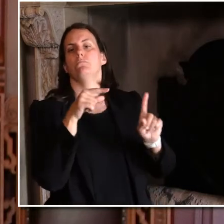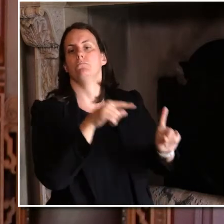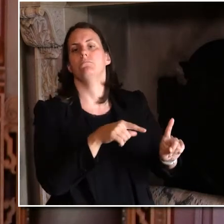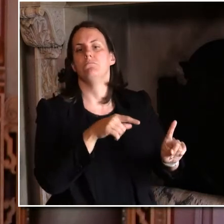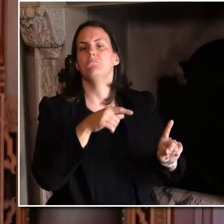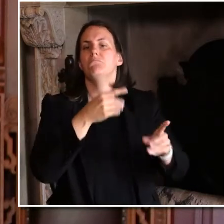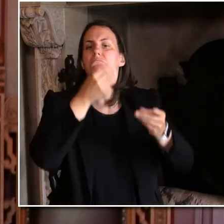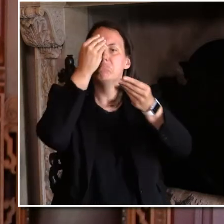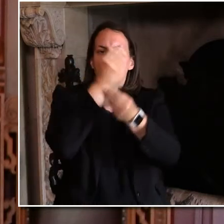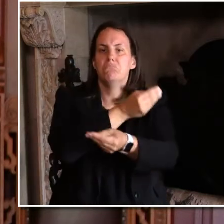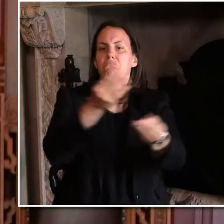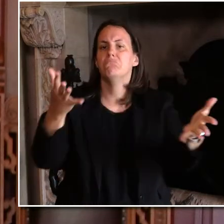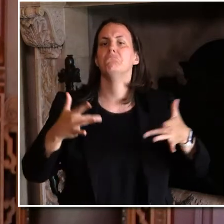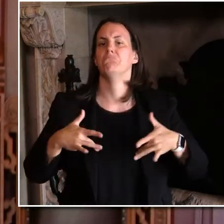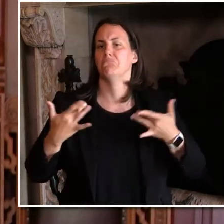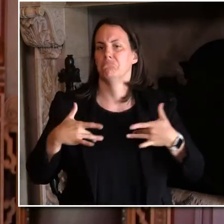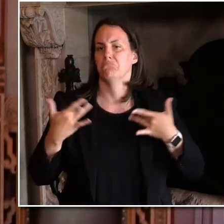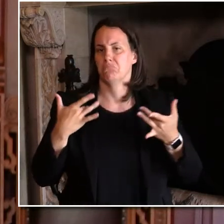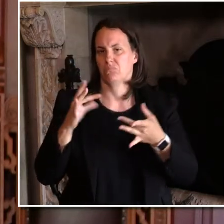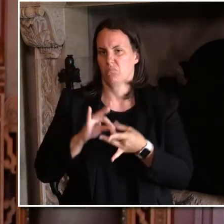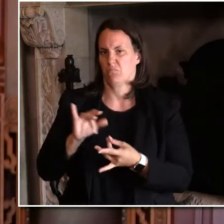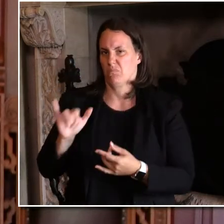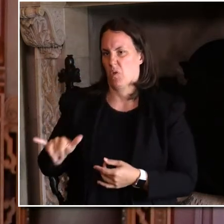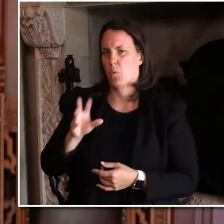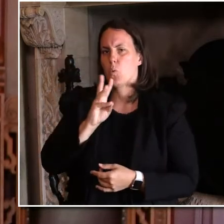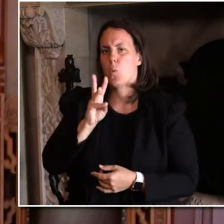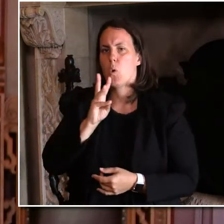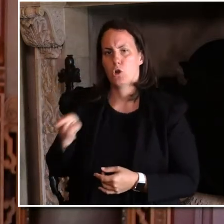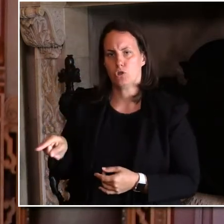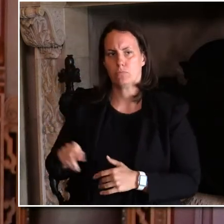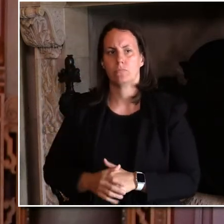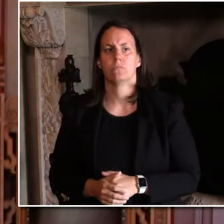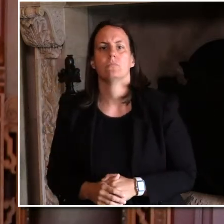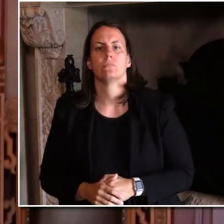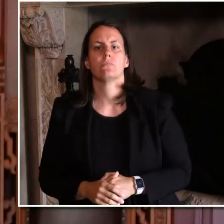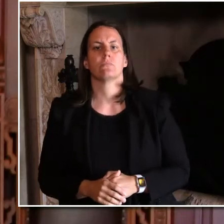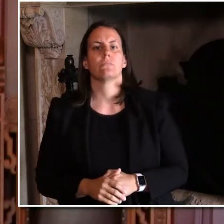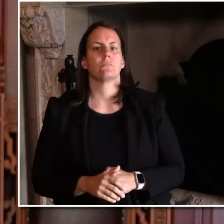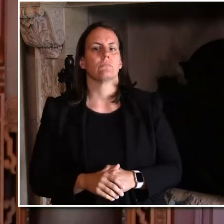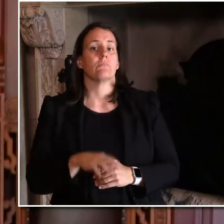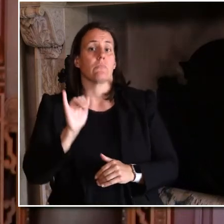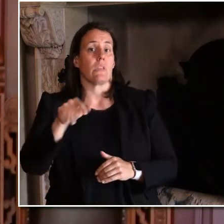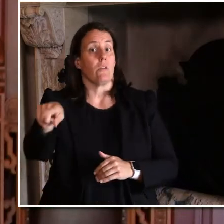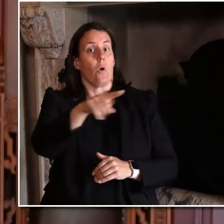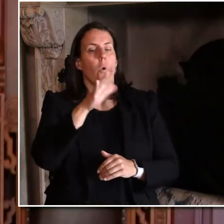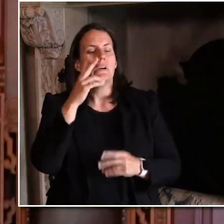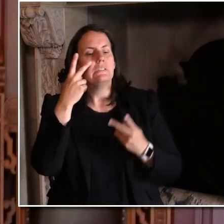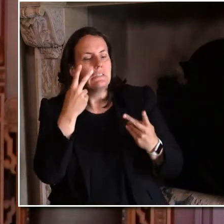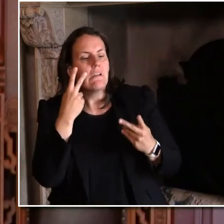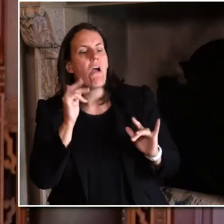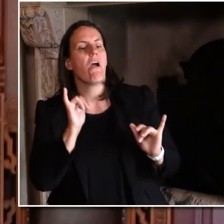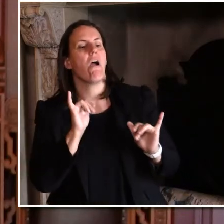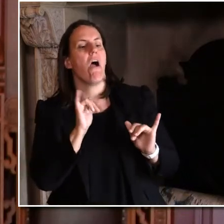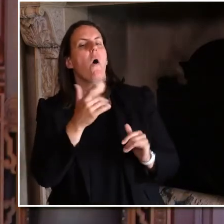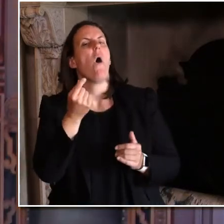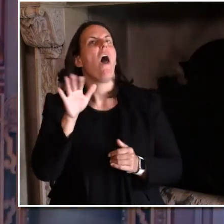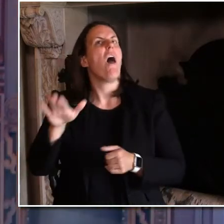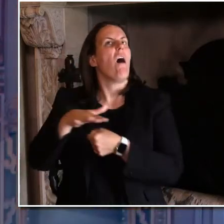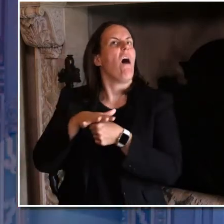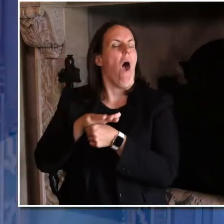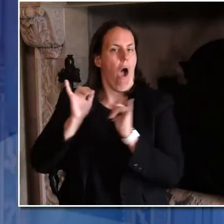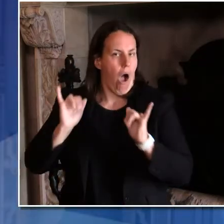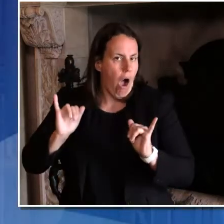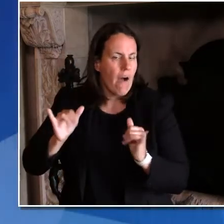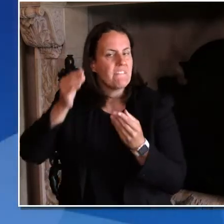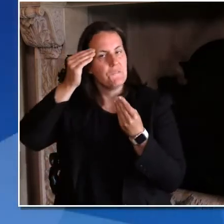public health partners so they can use it to inform activities in their jurisdiction. Thank you. We will now open it